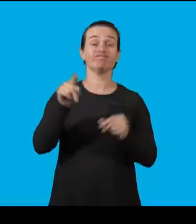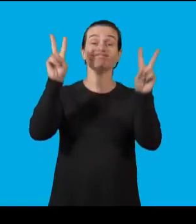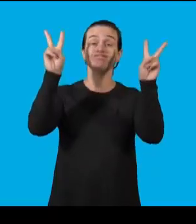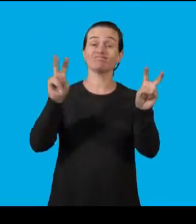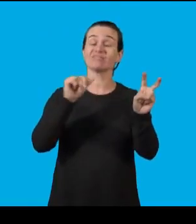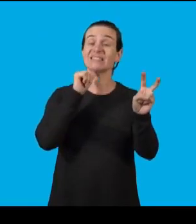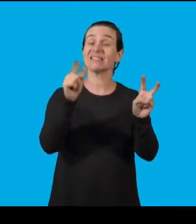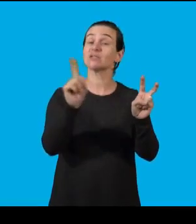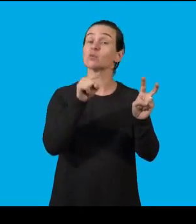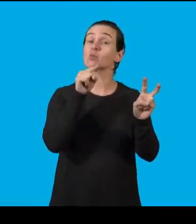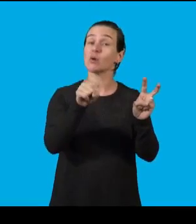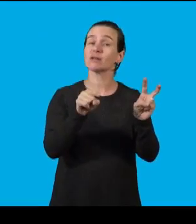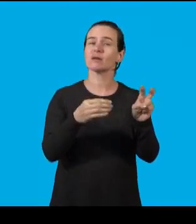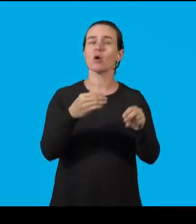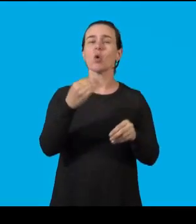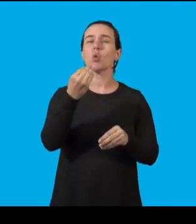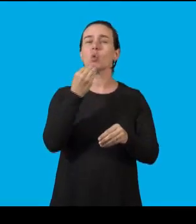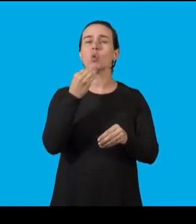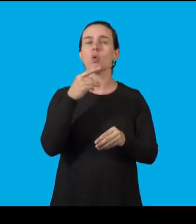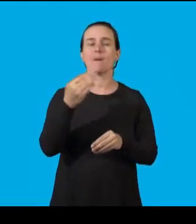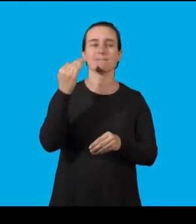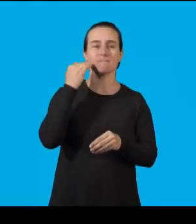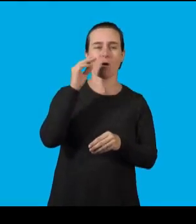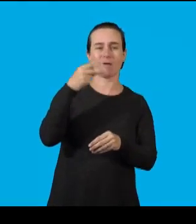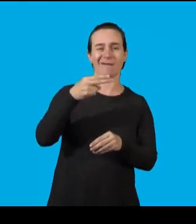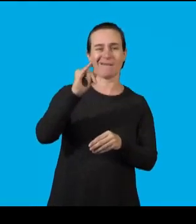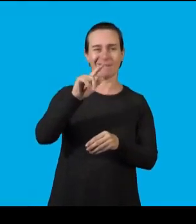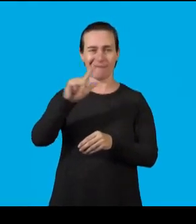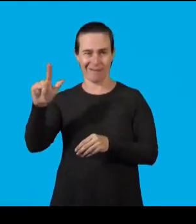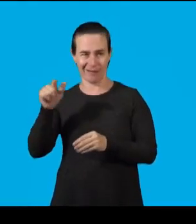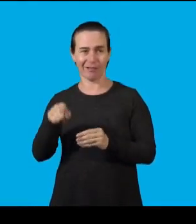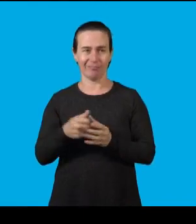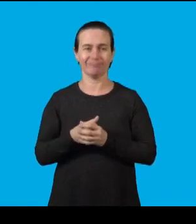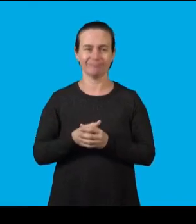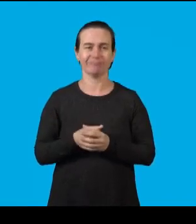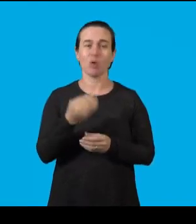caption of this cartoon is, the cartoon is by Mark Hill, a USA